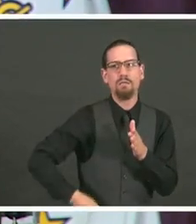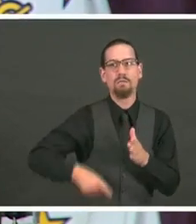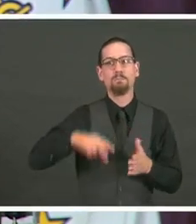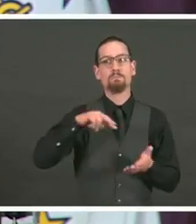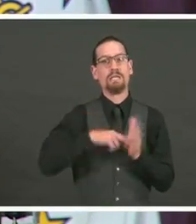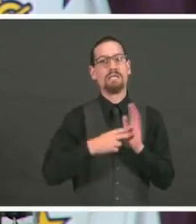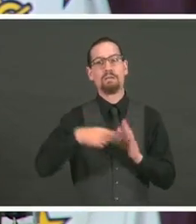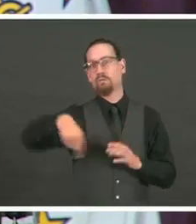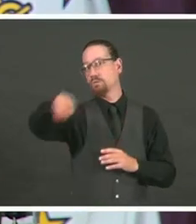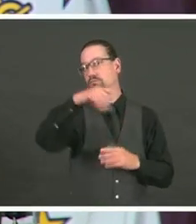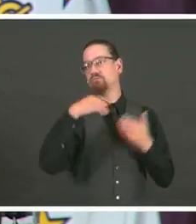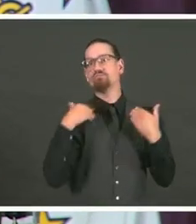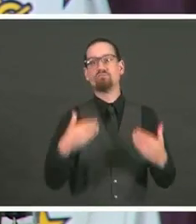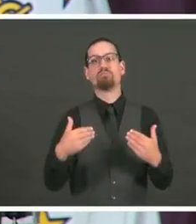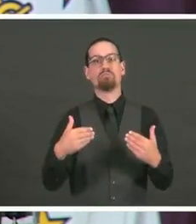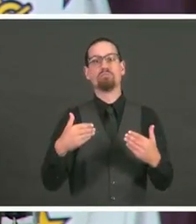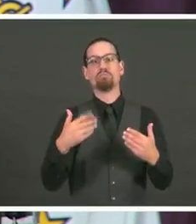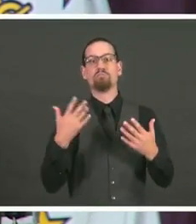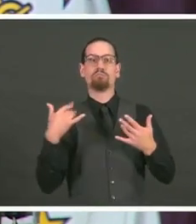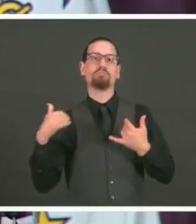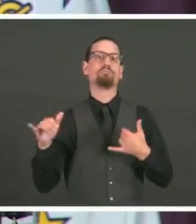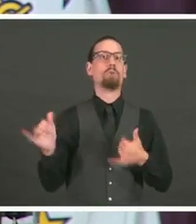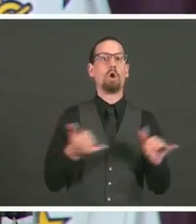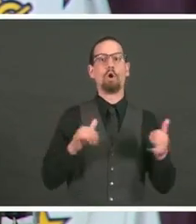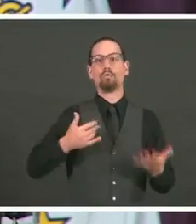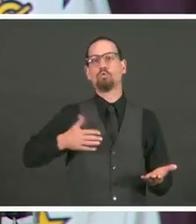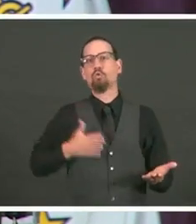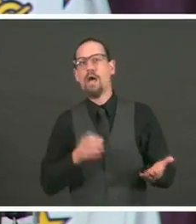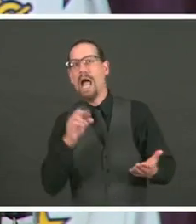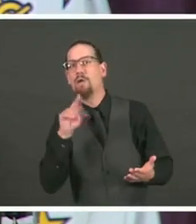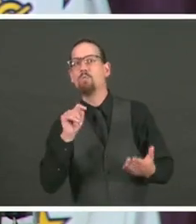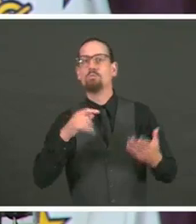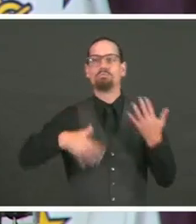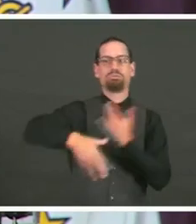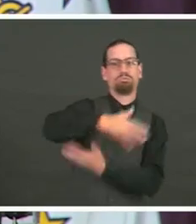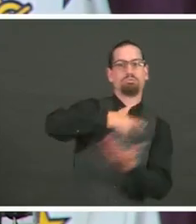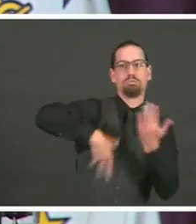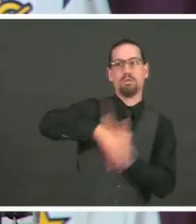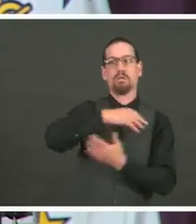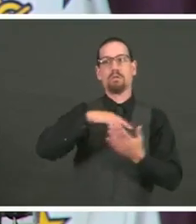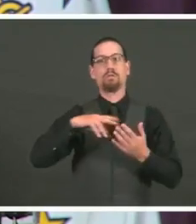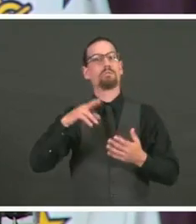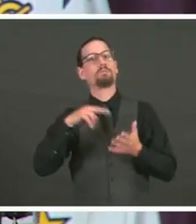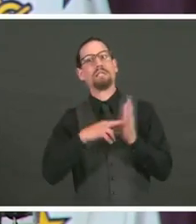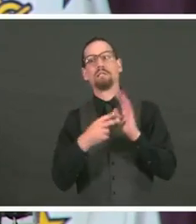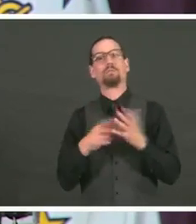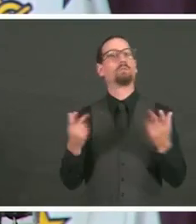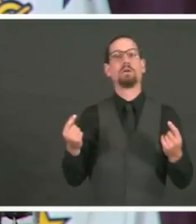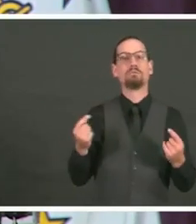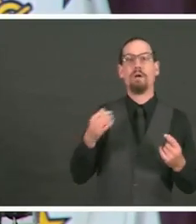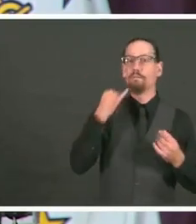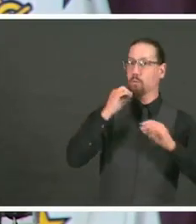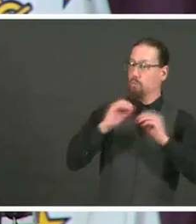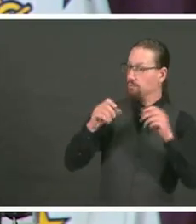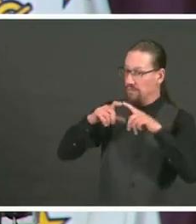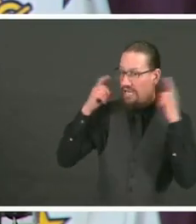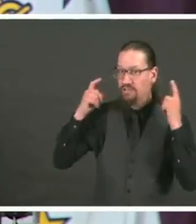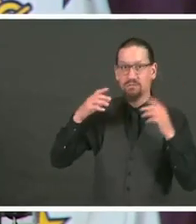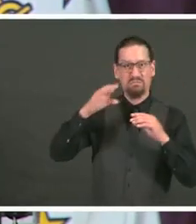25 people, all close, no masks, every one of you could be fined $500.